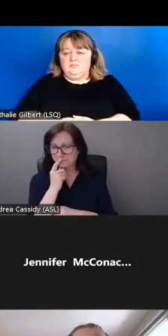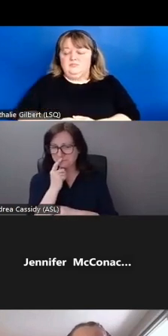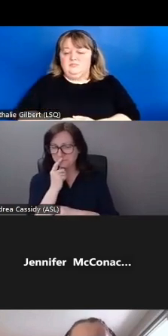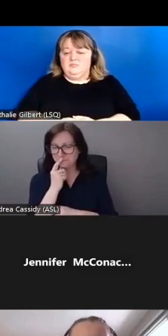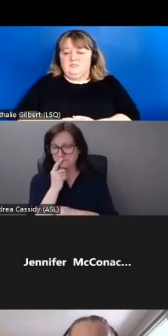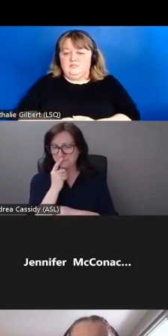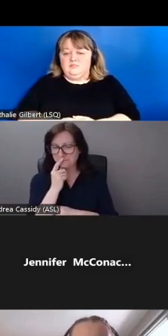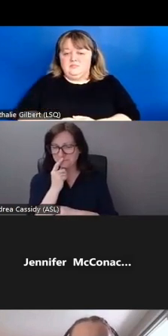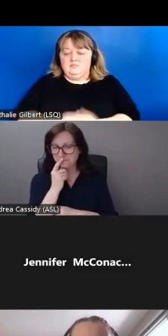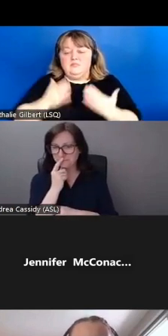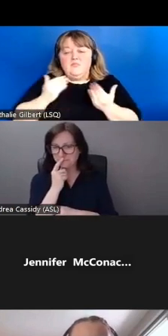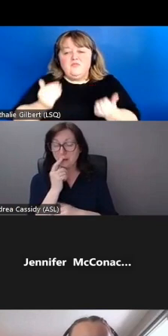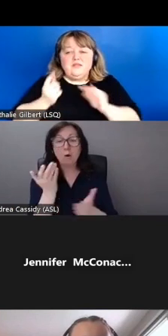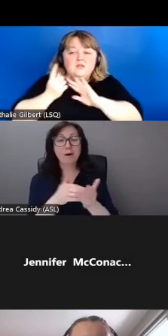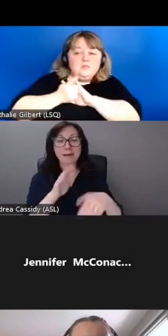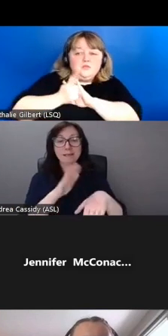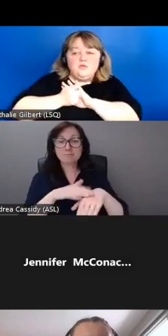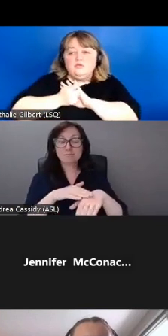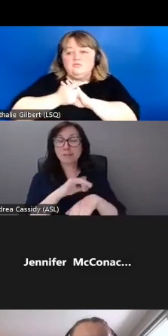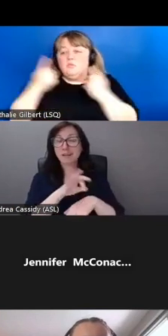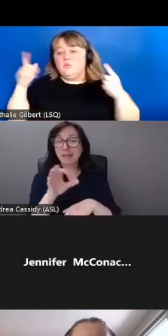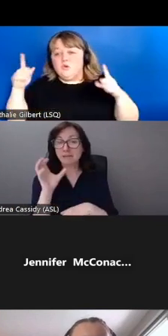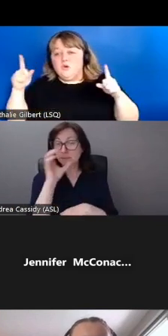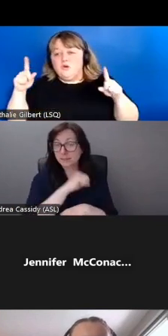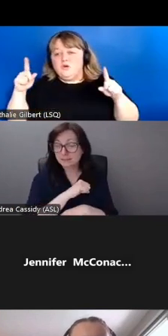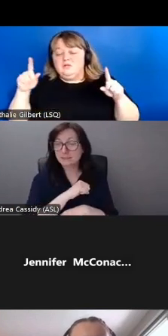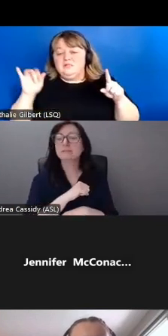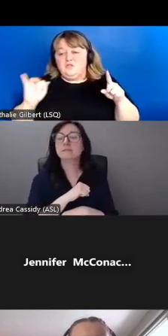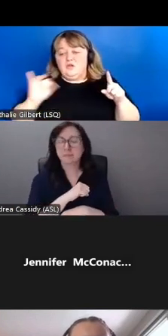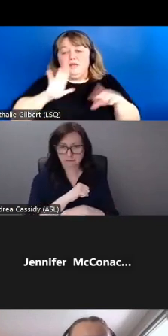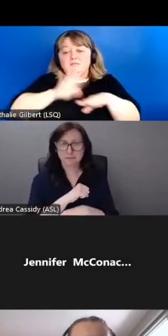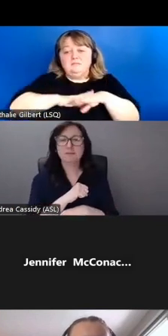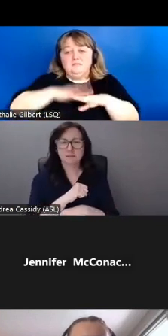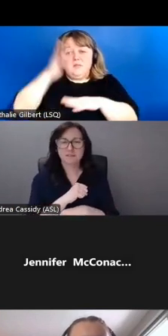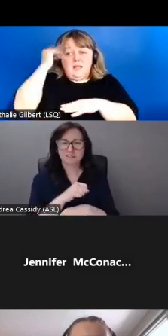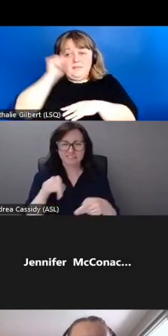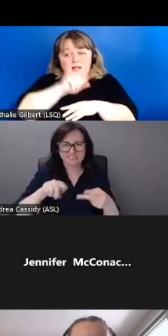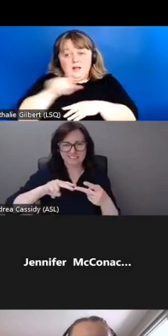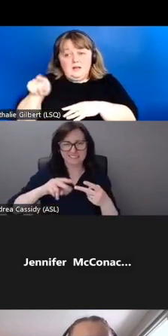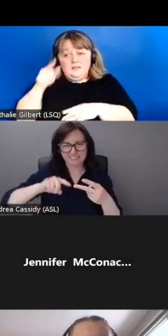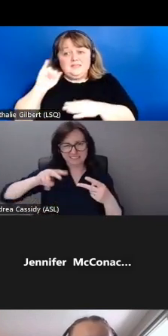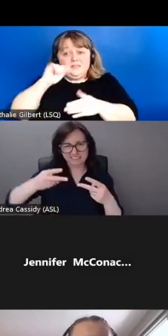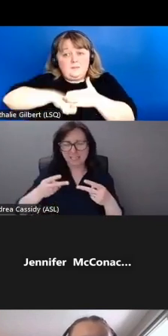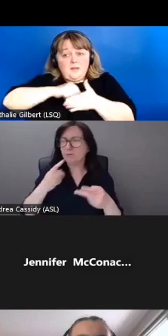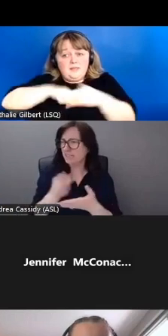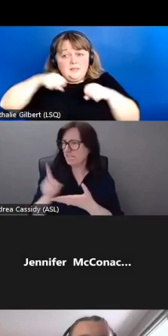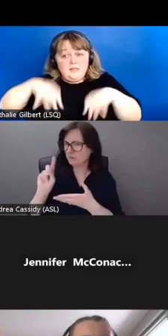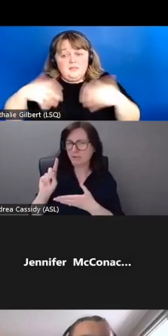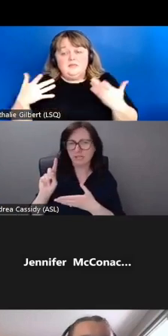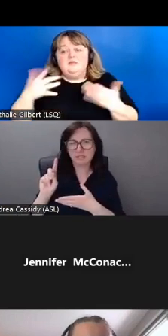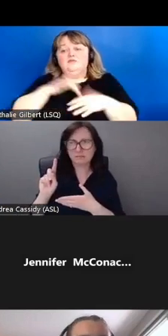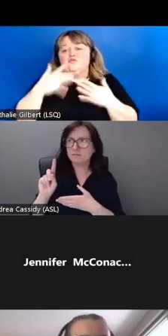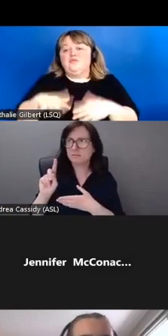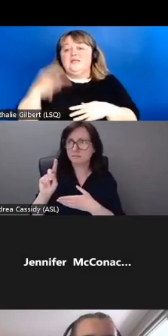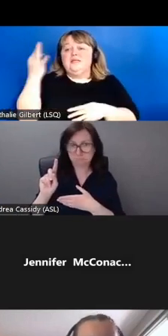just in case, as a reminder for anyone who might have missed it, we did do a session before this one about a week ago or so, actually exactly a